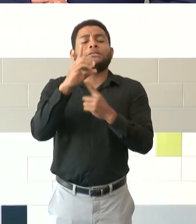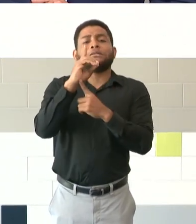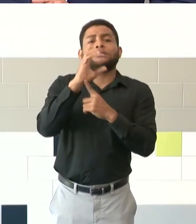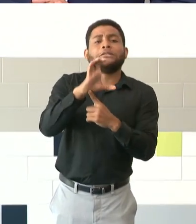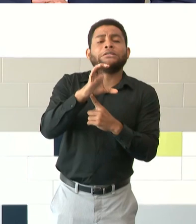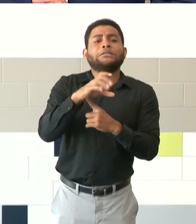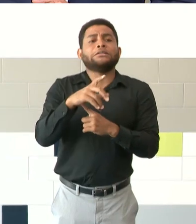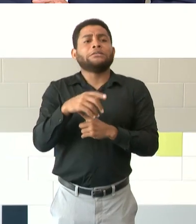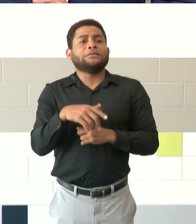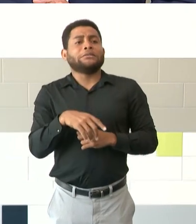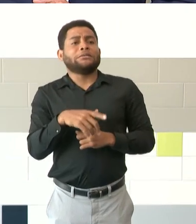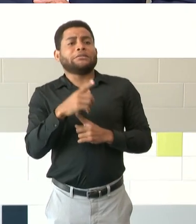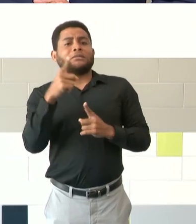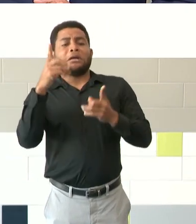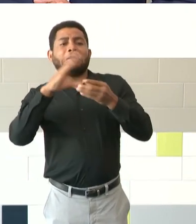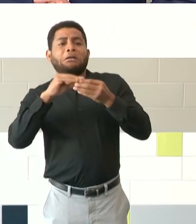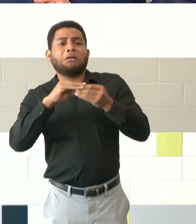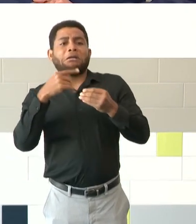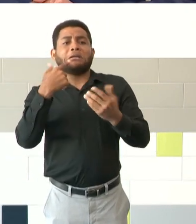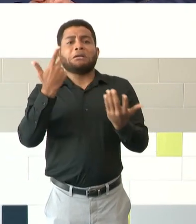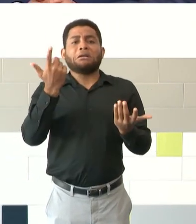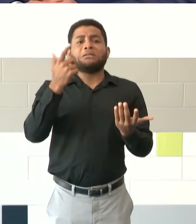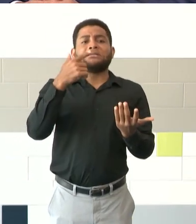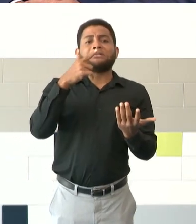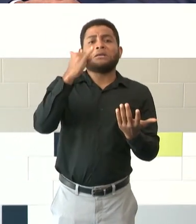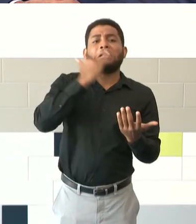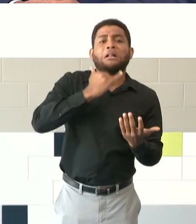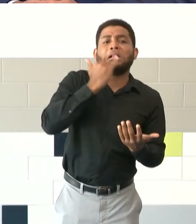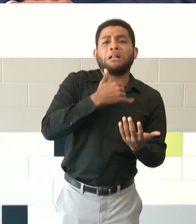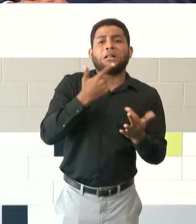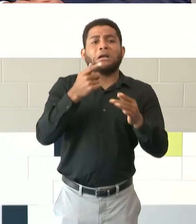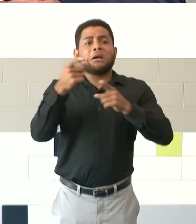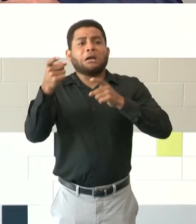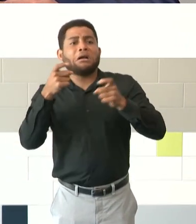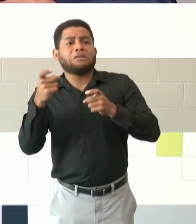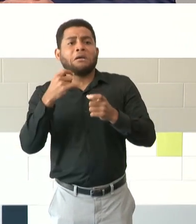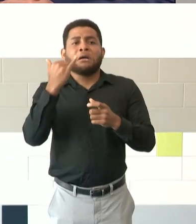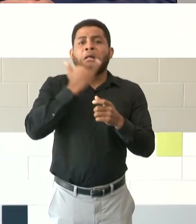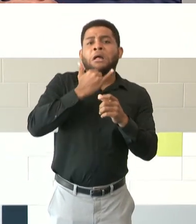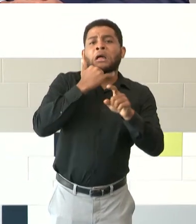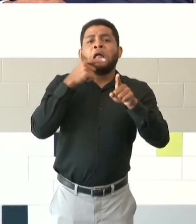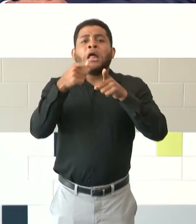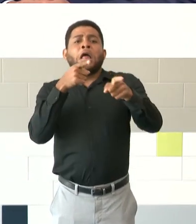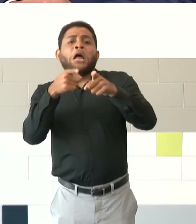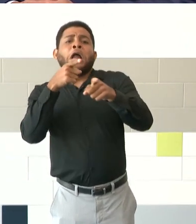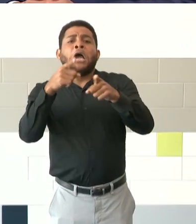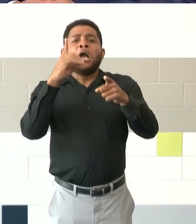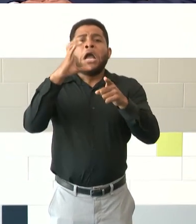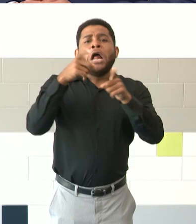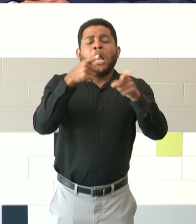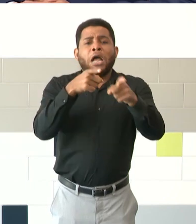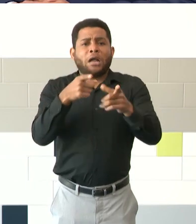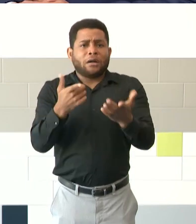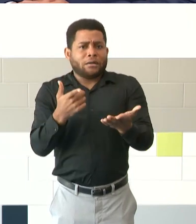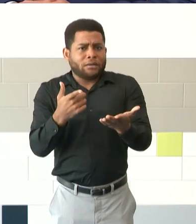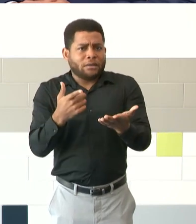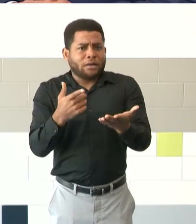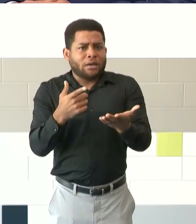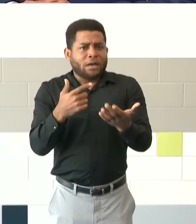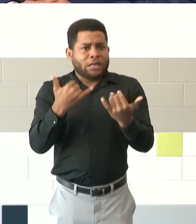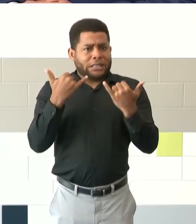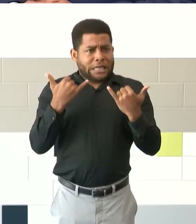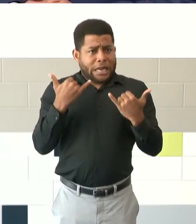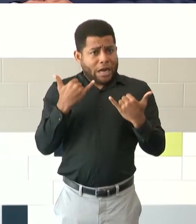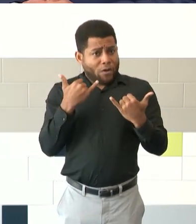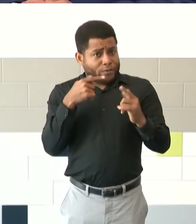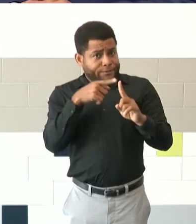what he calls mismanagement and whatnot. Well, can you just talk about just the overall, how this impacts the city? Well, I